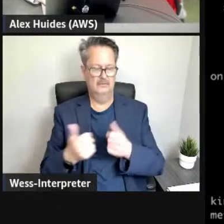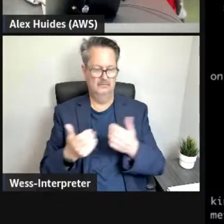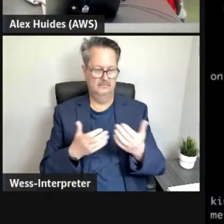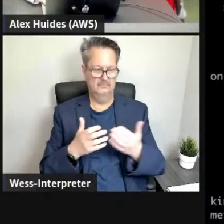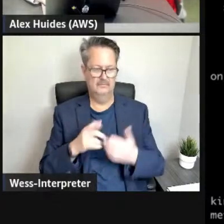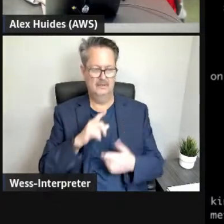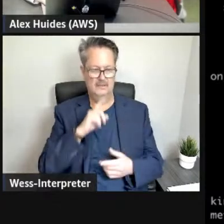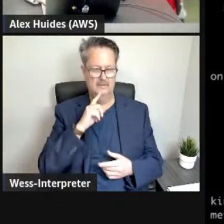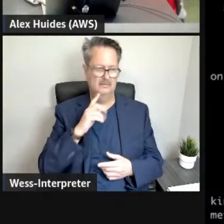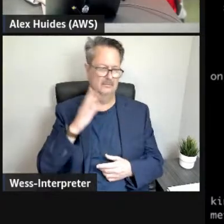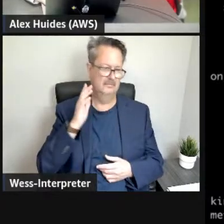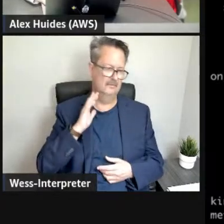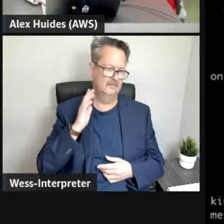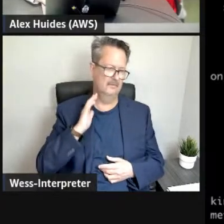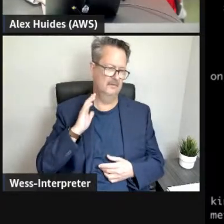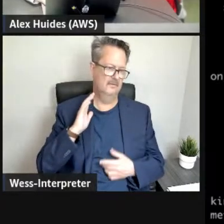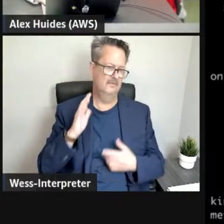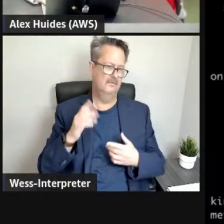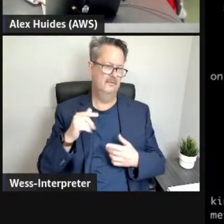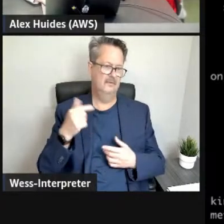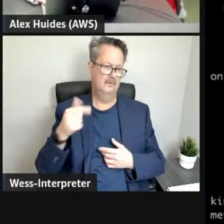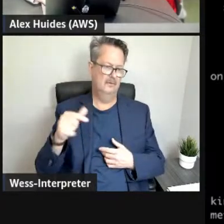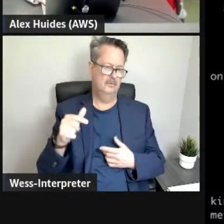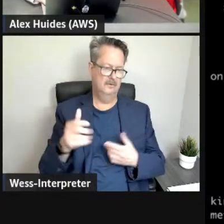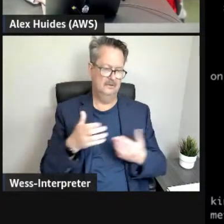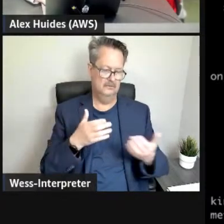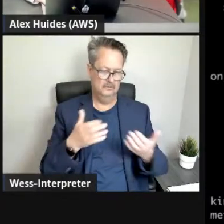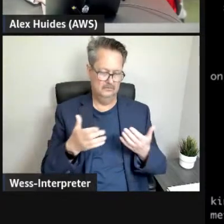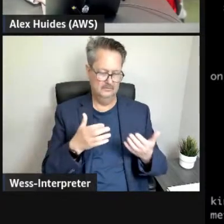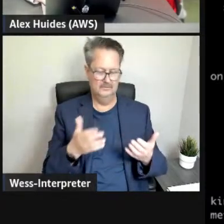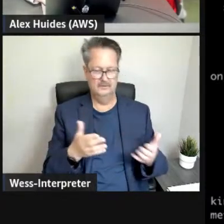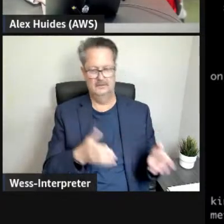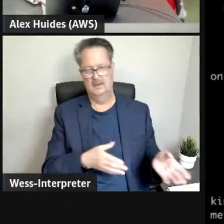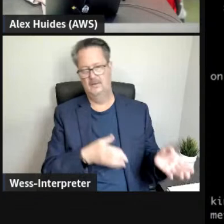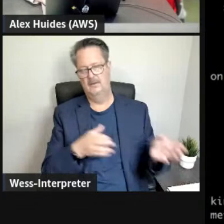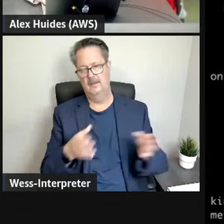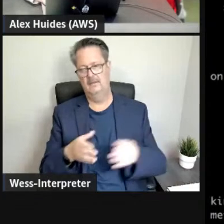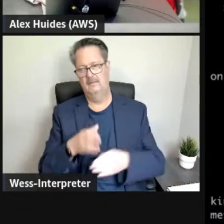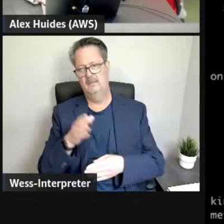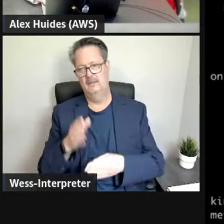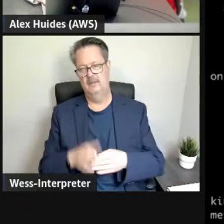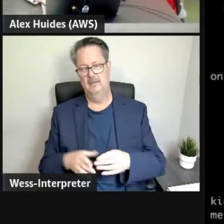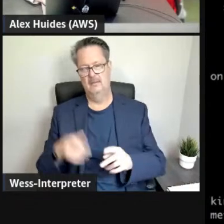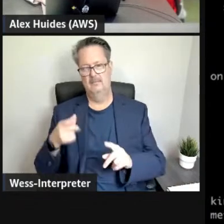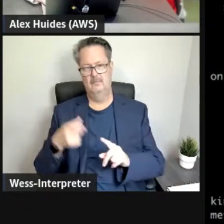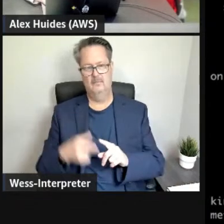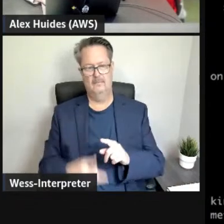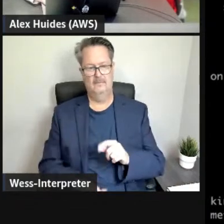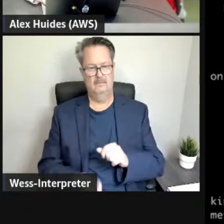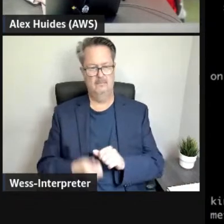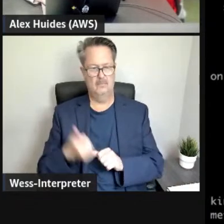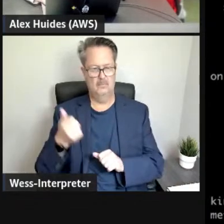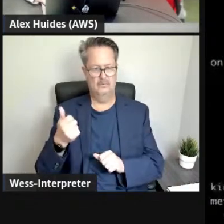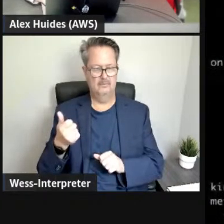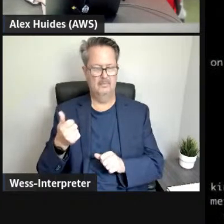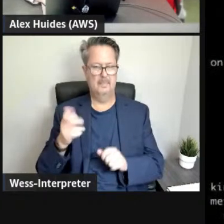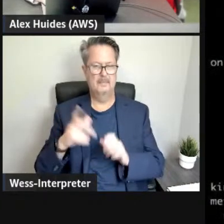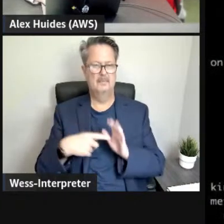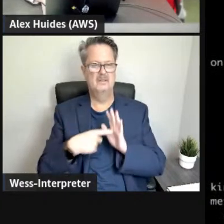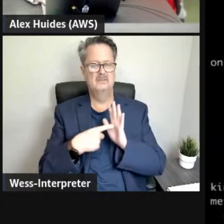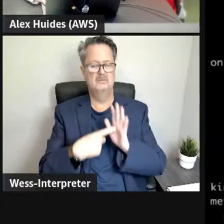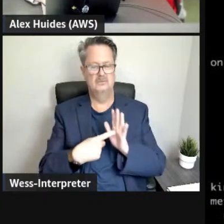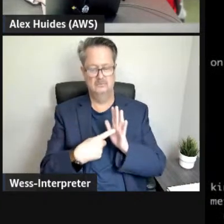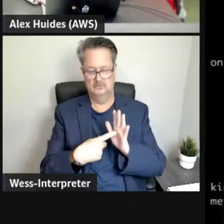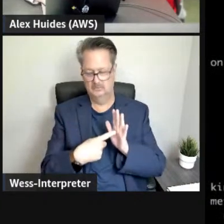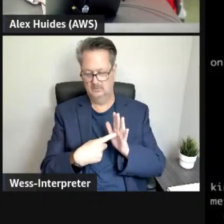endpoint only for the green service. Now we have the endpoint for both of them. So Nice. let me just show you that this is